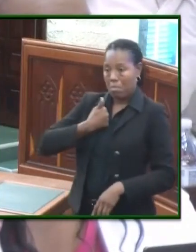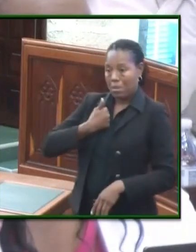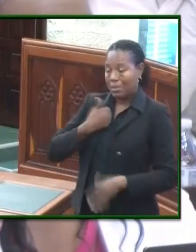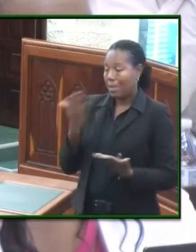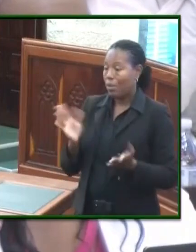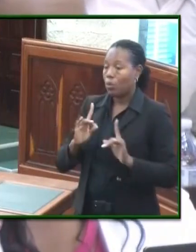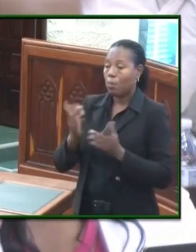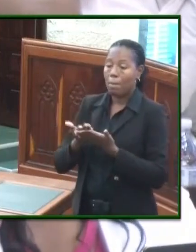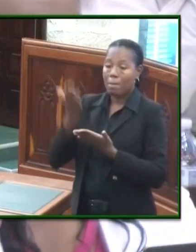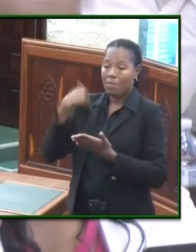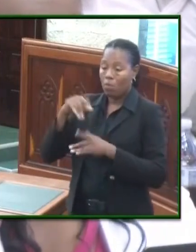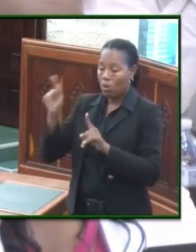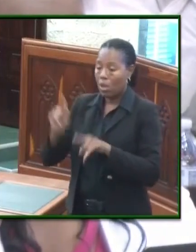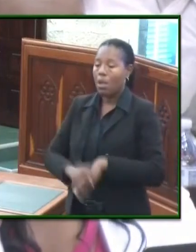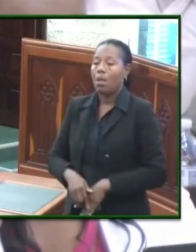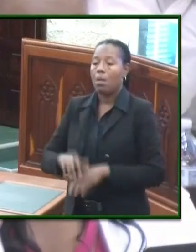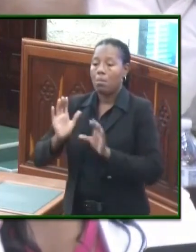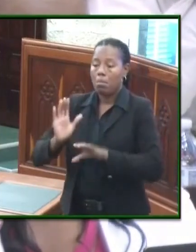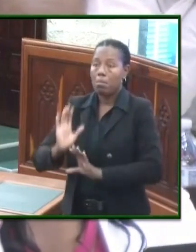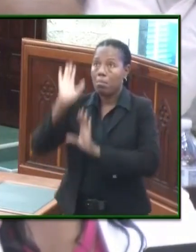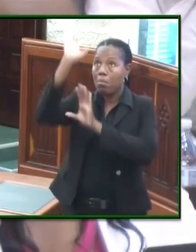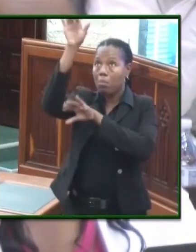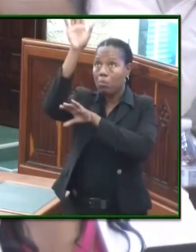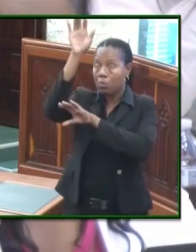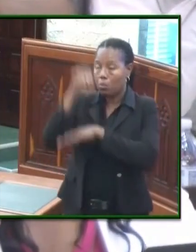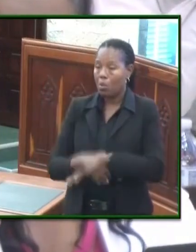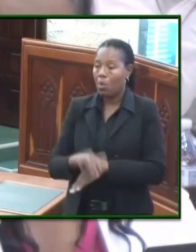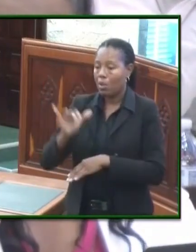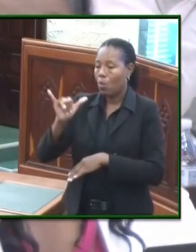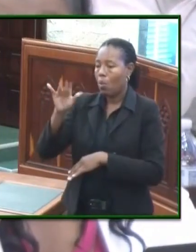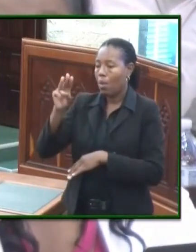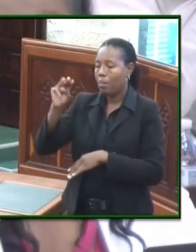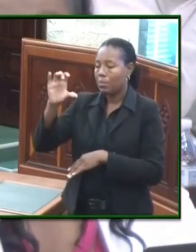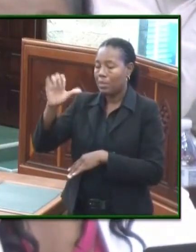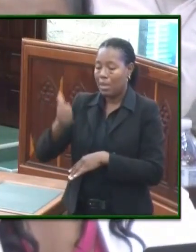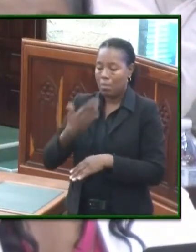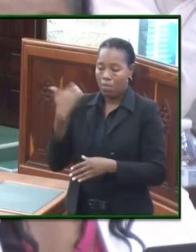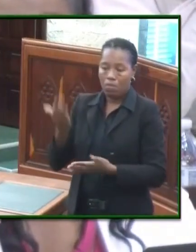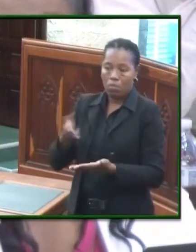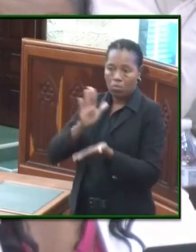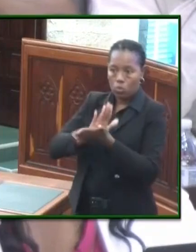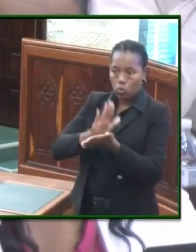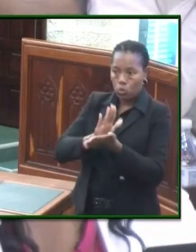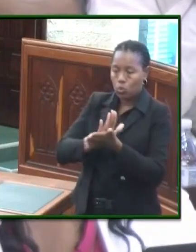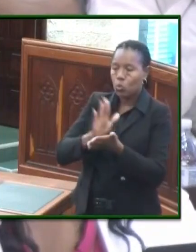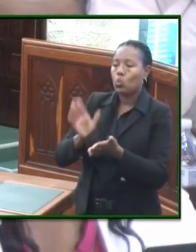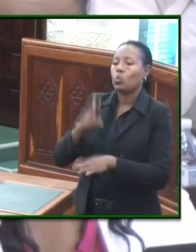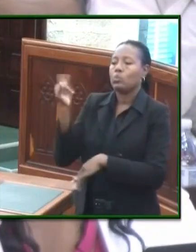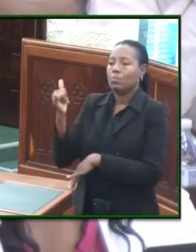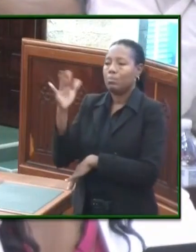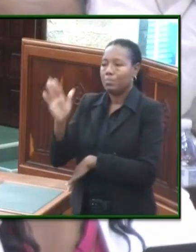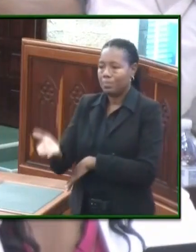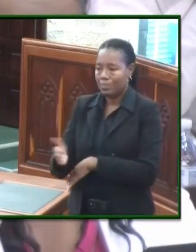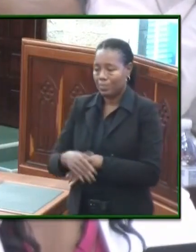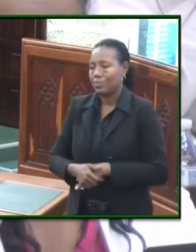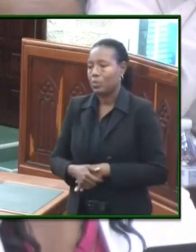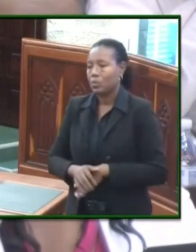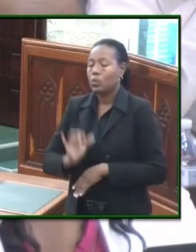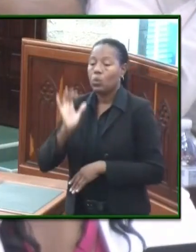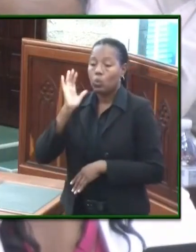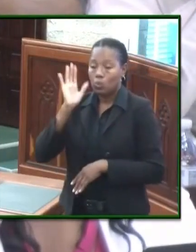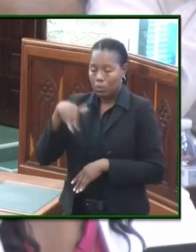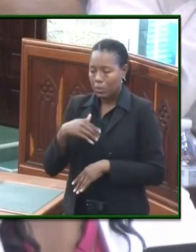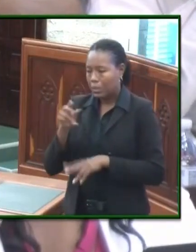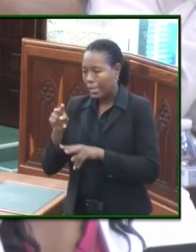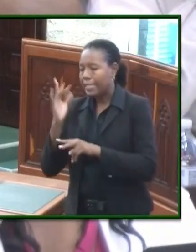basketball, and I have played at YMCA in my school days. So that is one that we definitely can look for